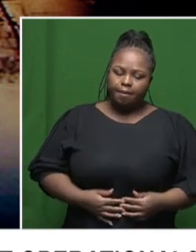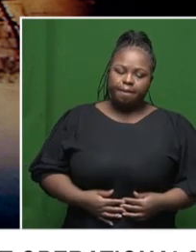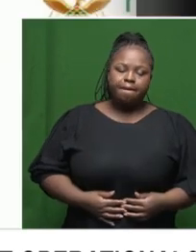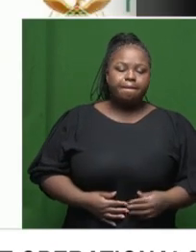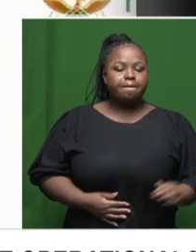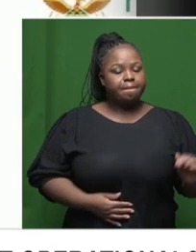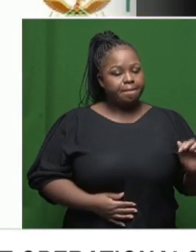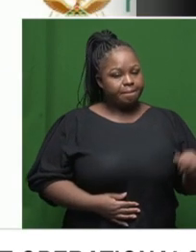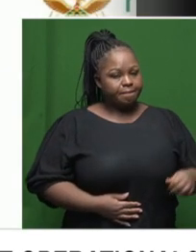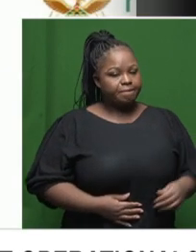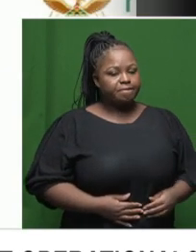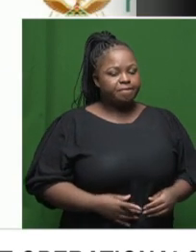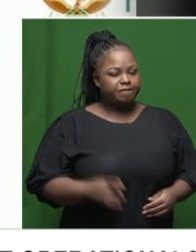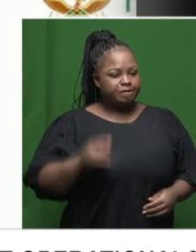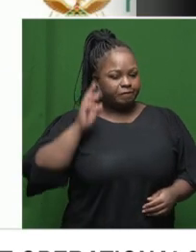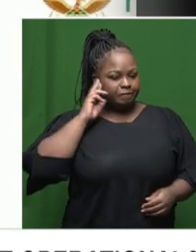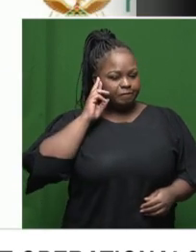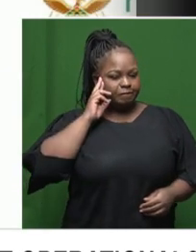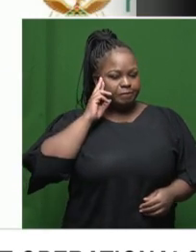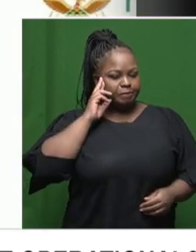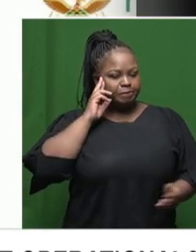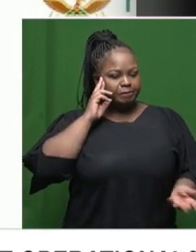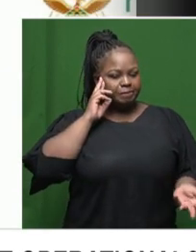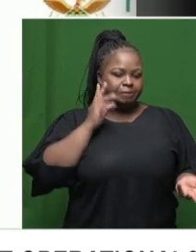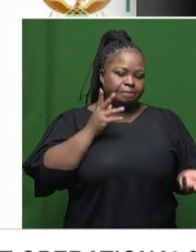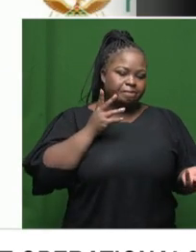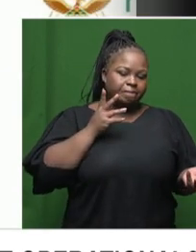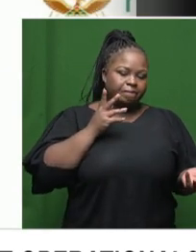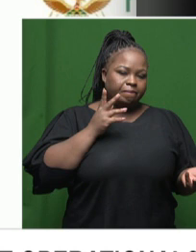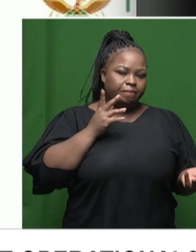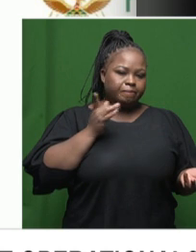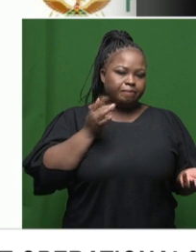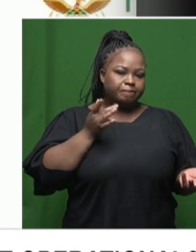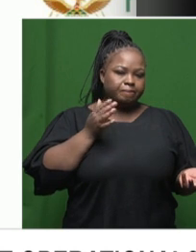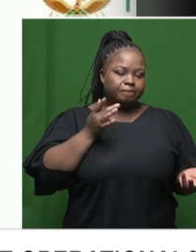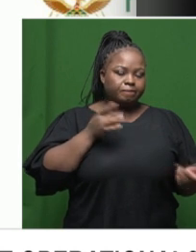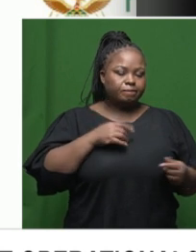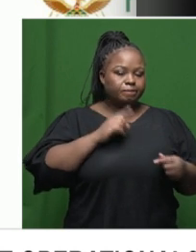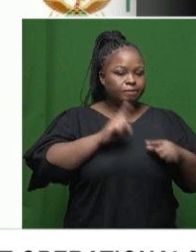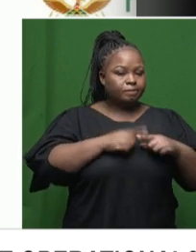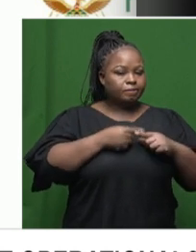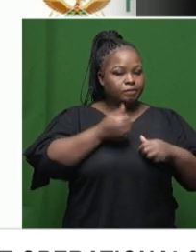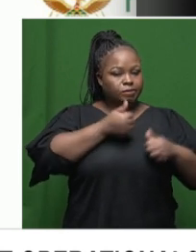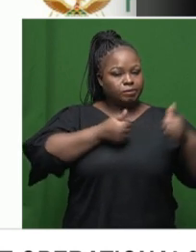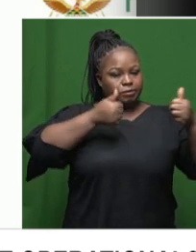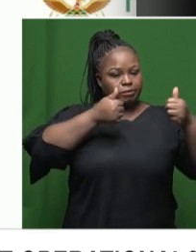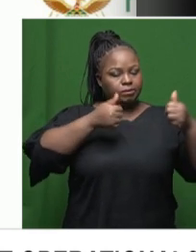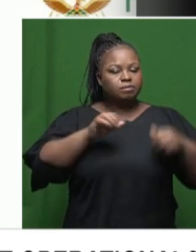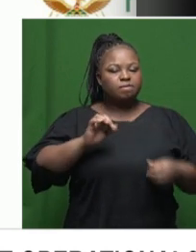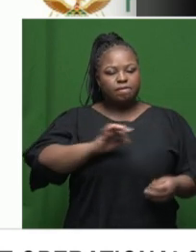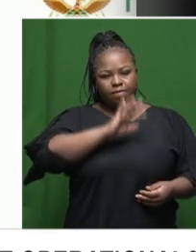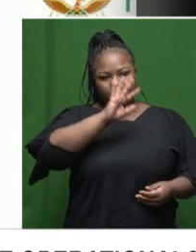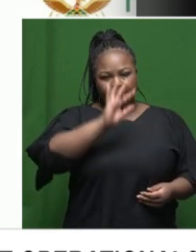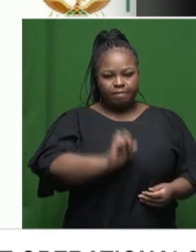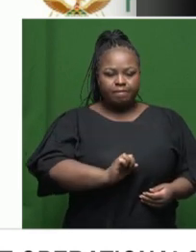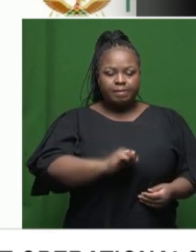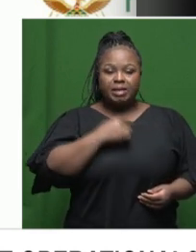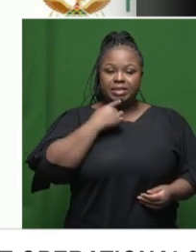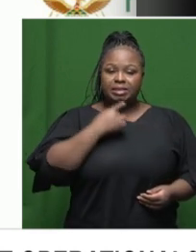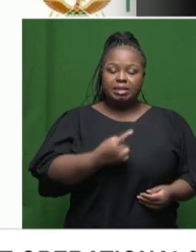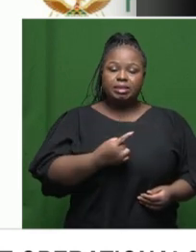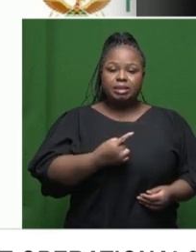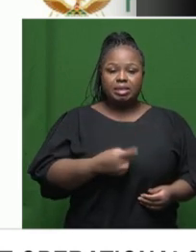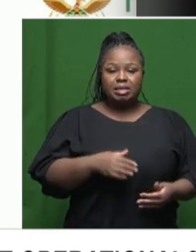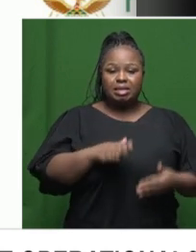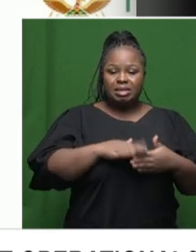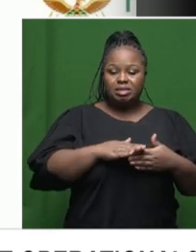that, unfortunately, as the executive of Aspen did indicate that one of the reasons why